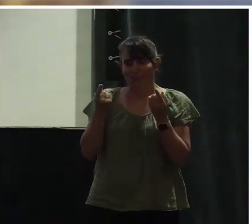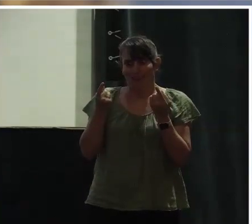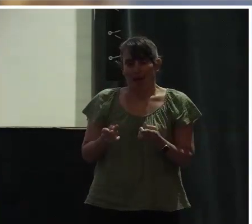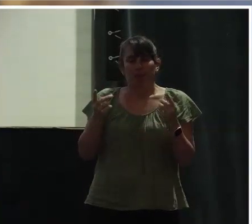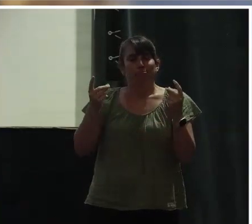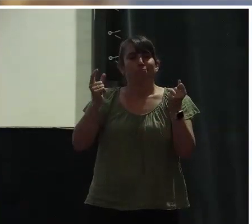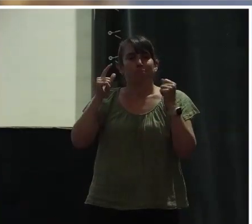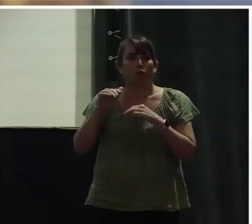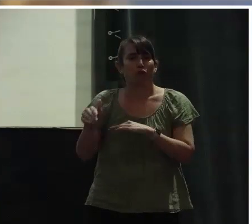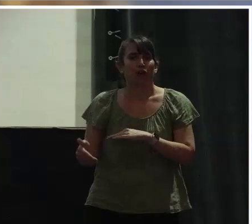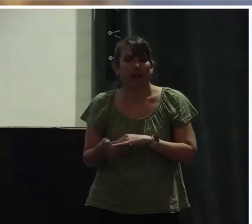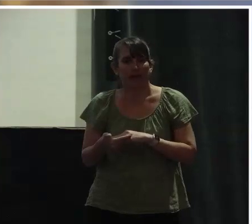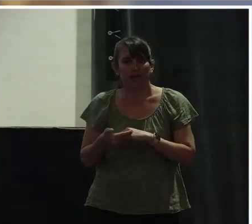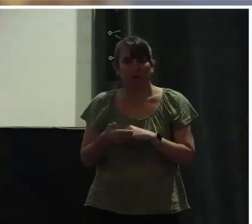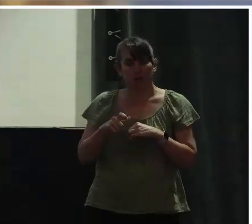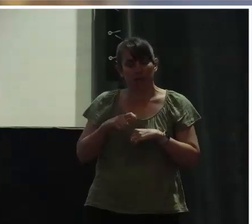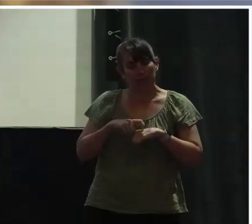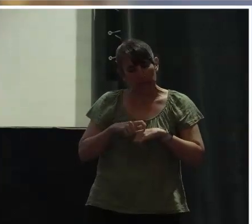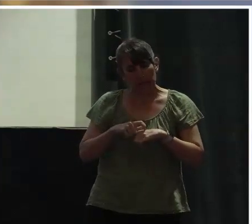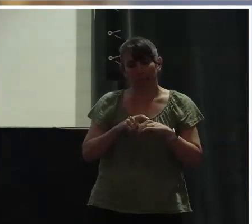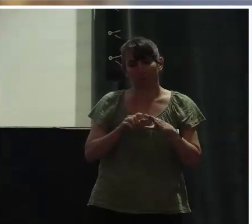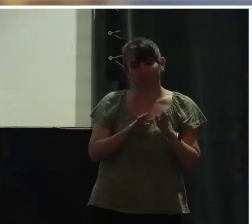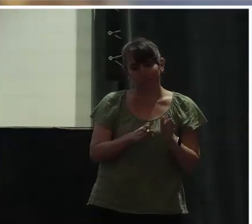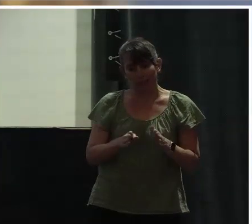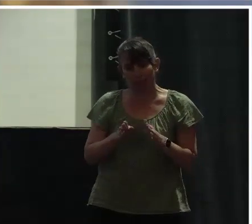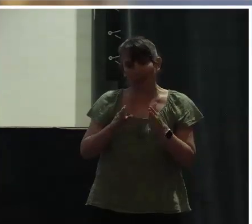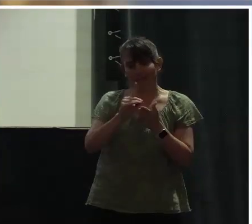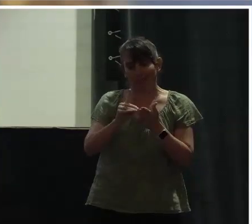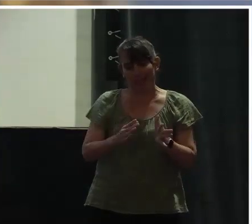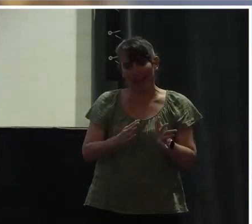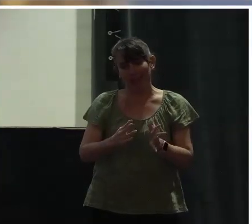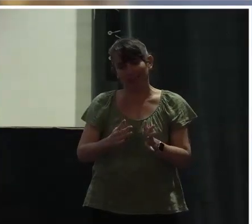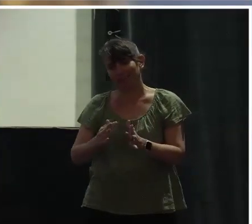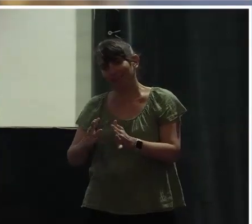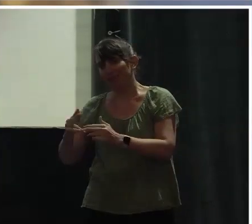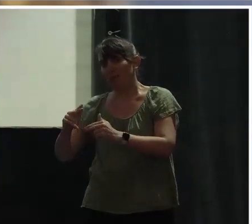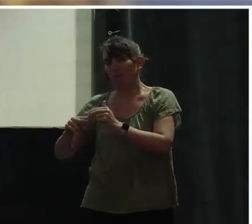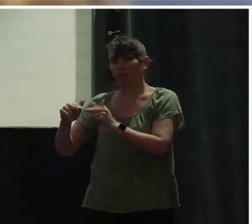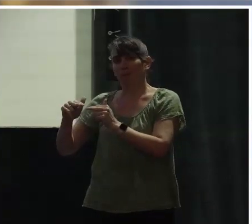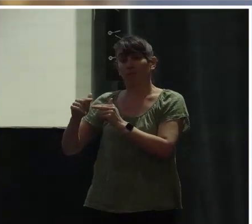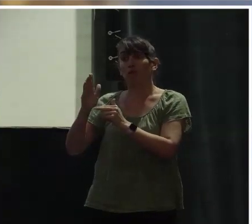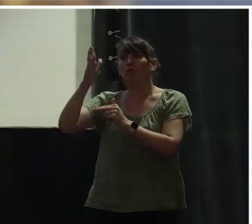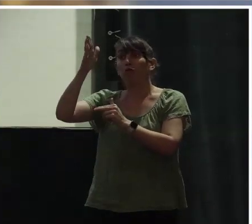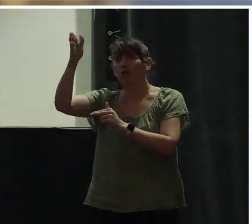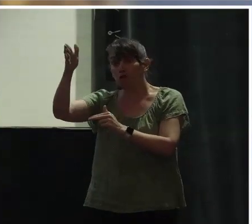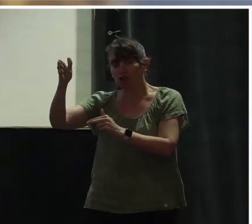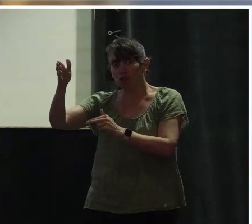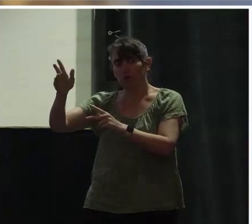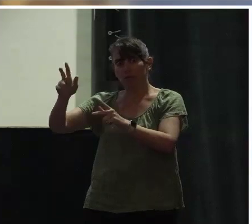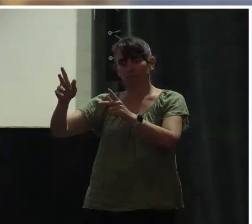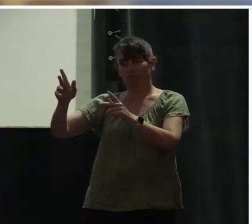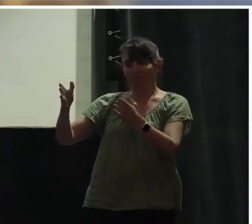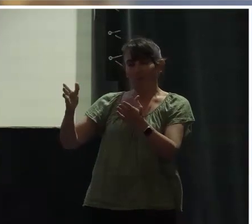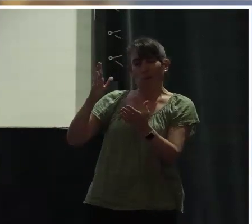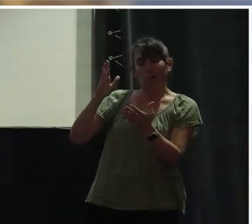will, take a while to construct, but really future generations will truly benefit for those efforts. And, that is not always